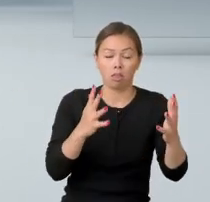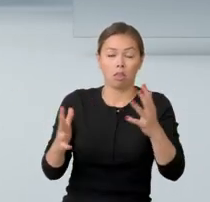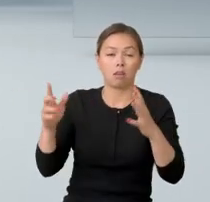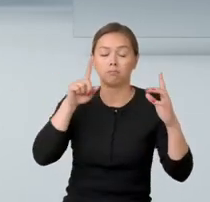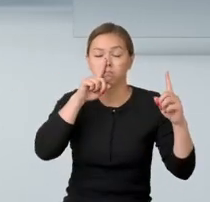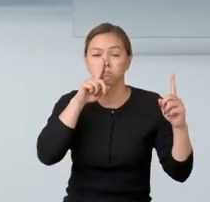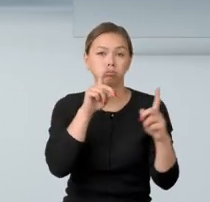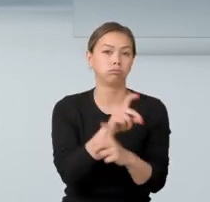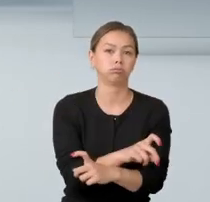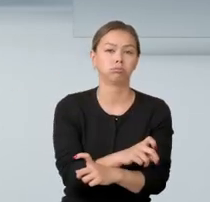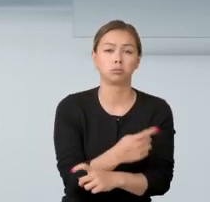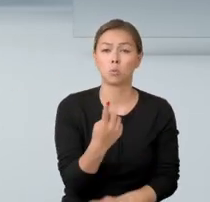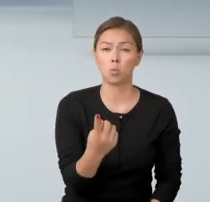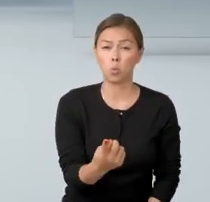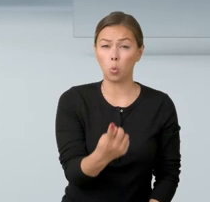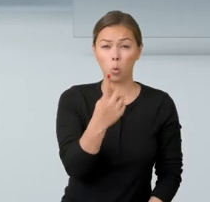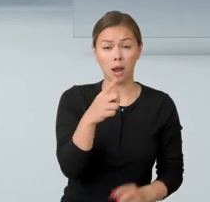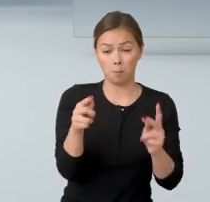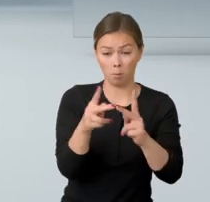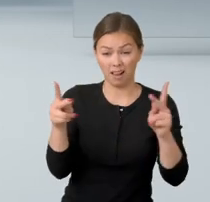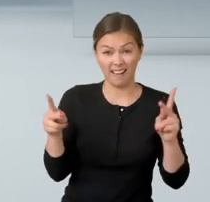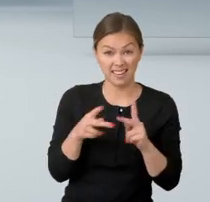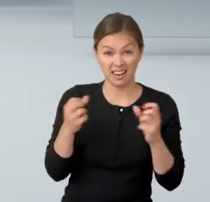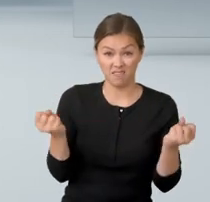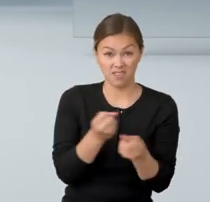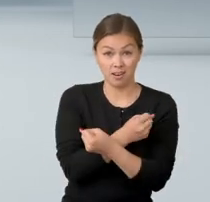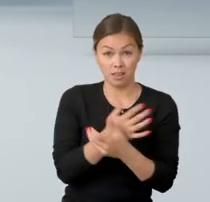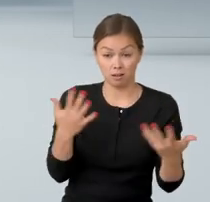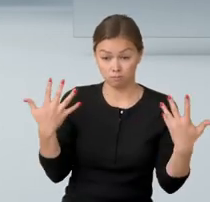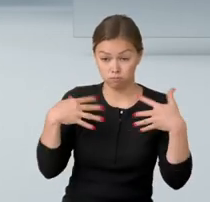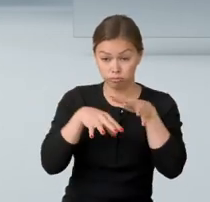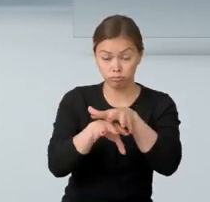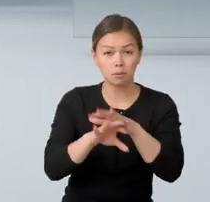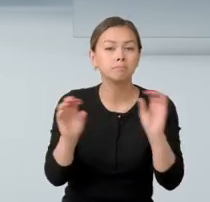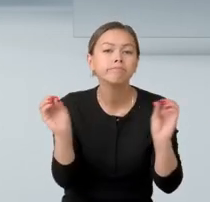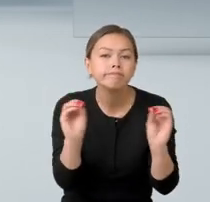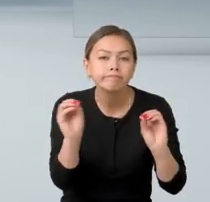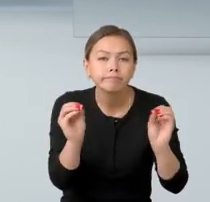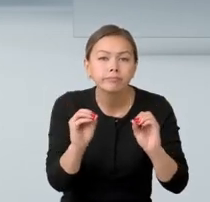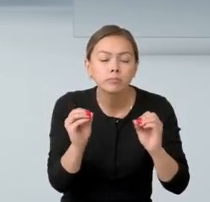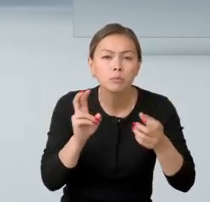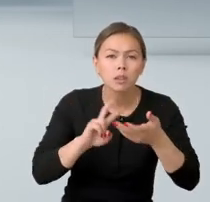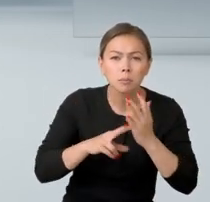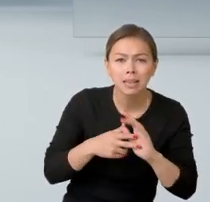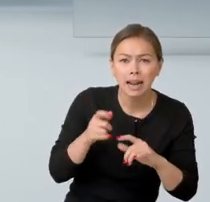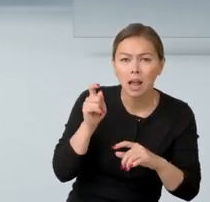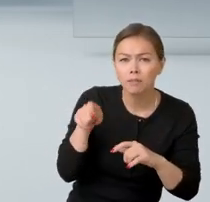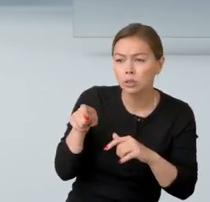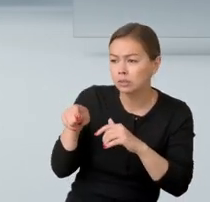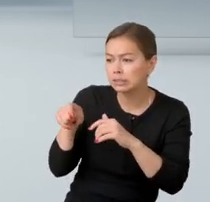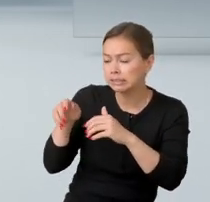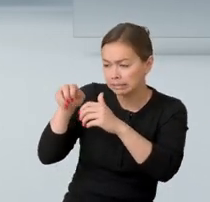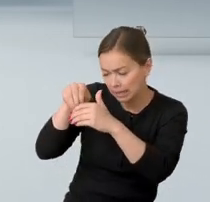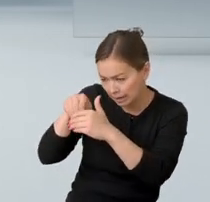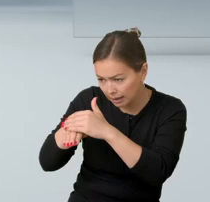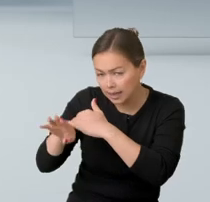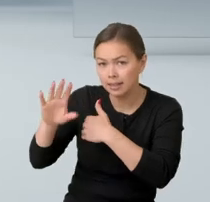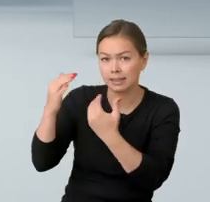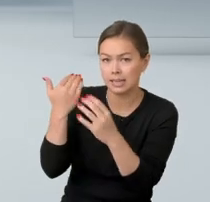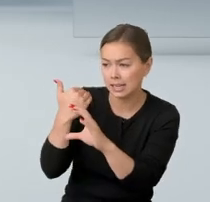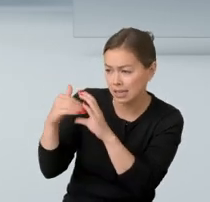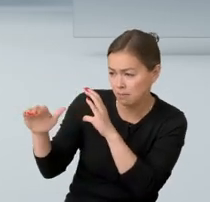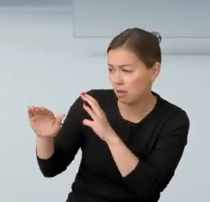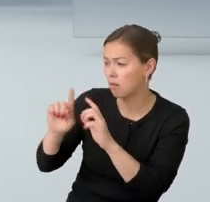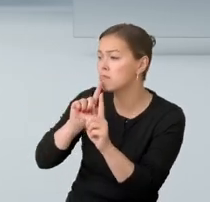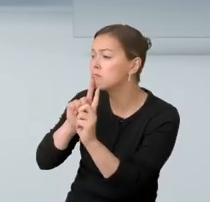centralized View and every time they have to manage things or address those requests or solve those requests they have to